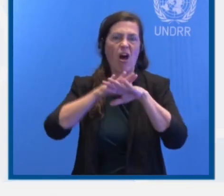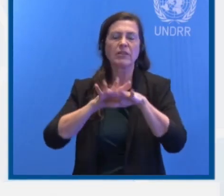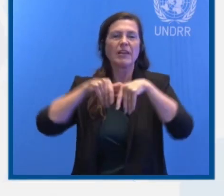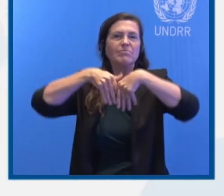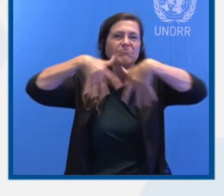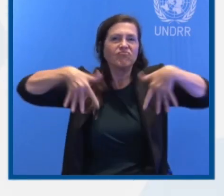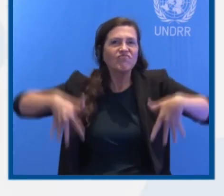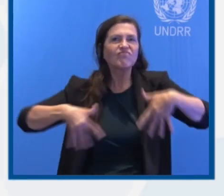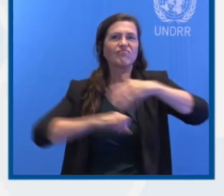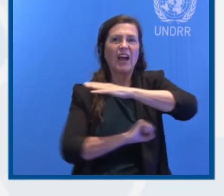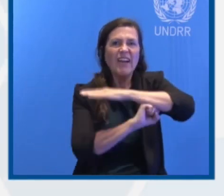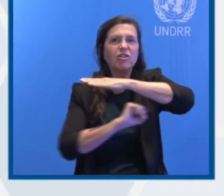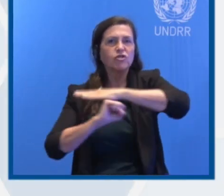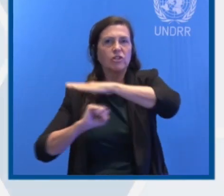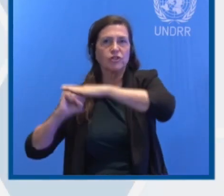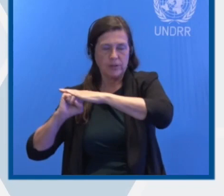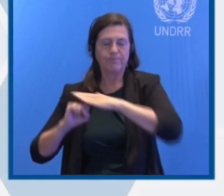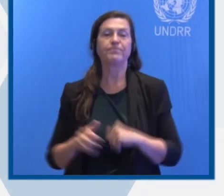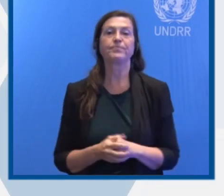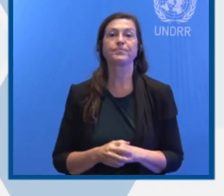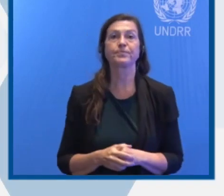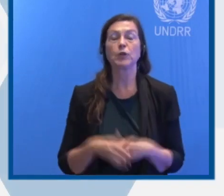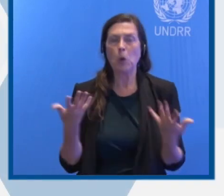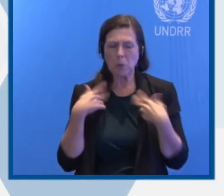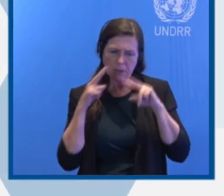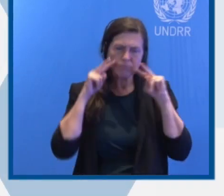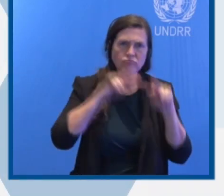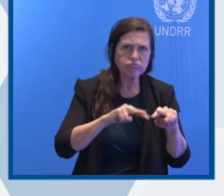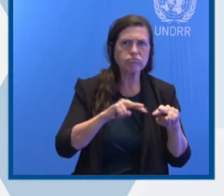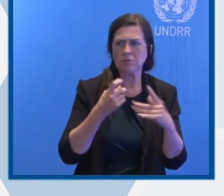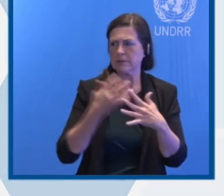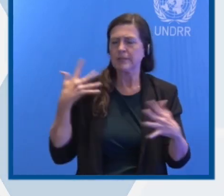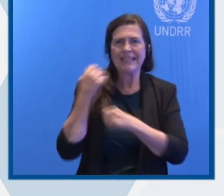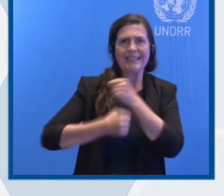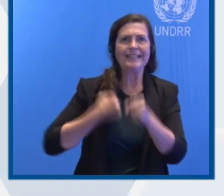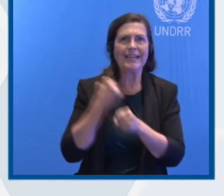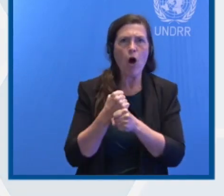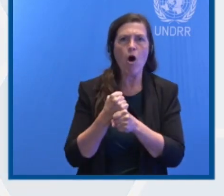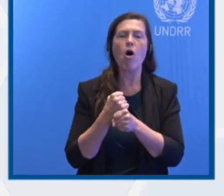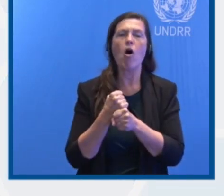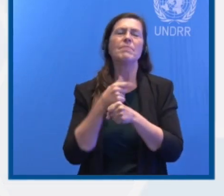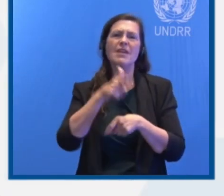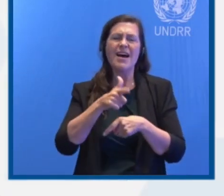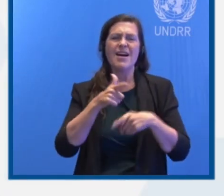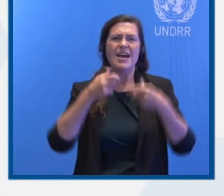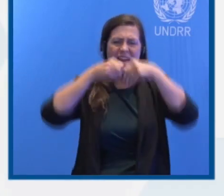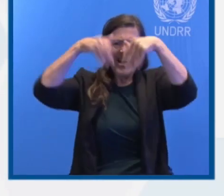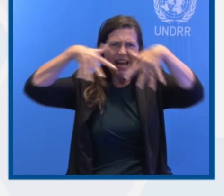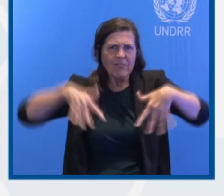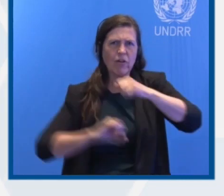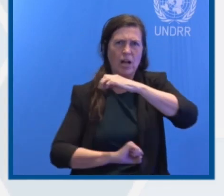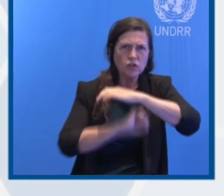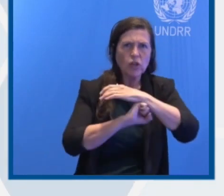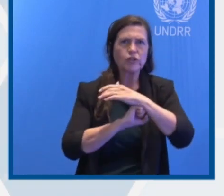so, the whole notion of resilient infrastructure has gained a lot of traction. When we talk about